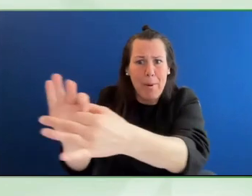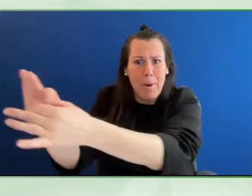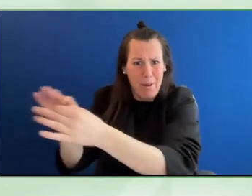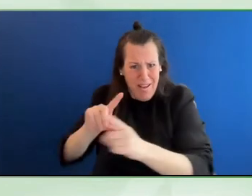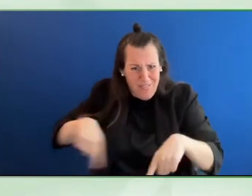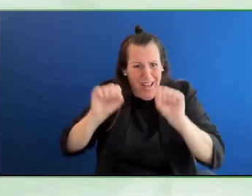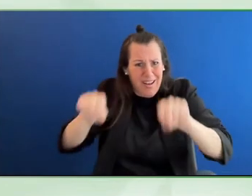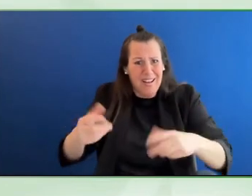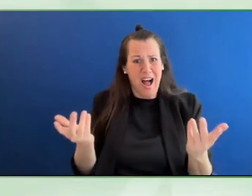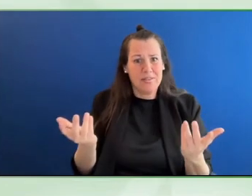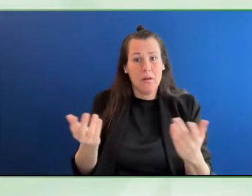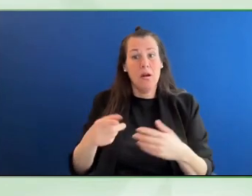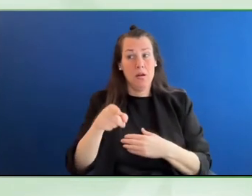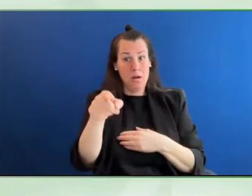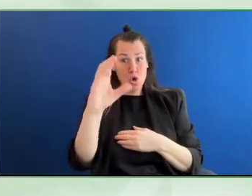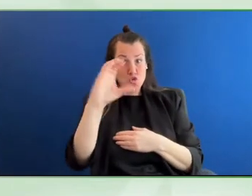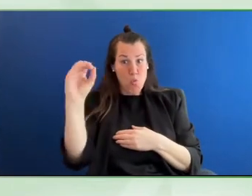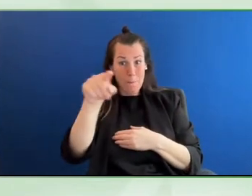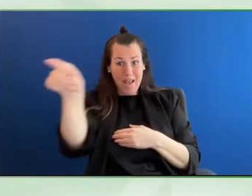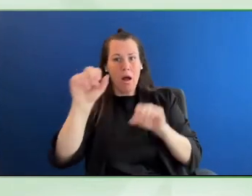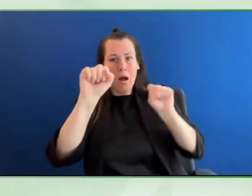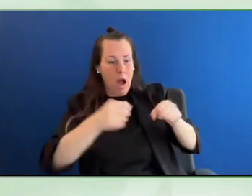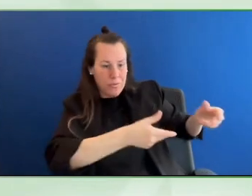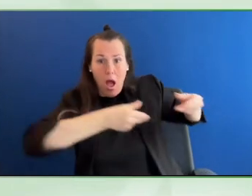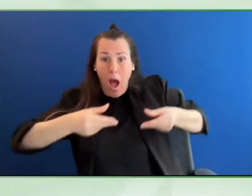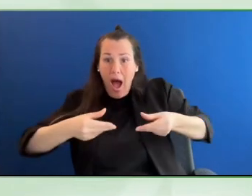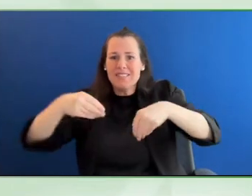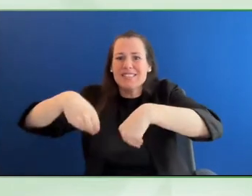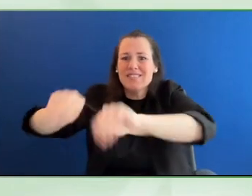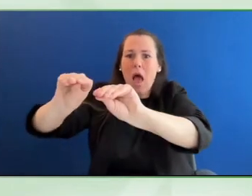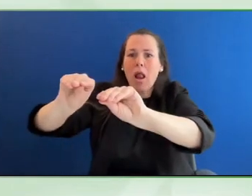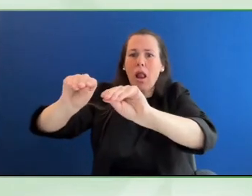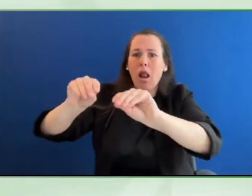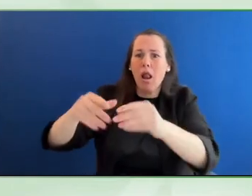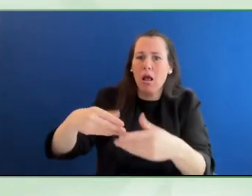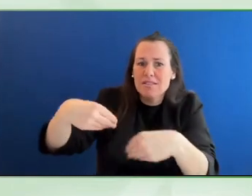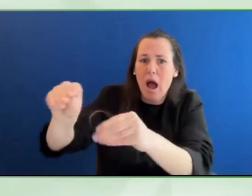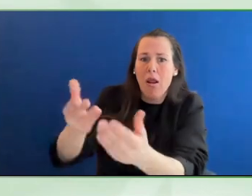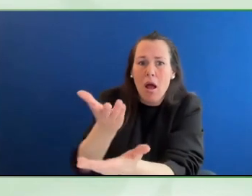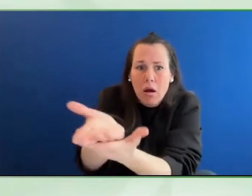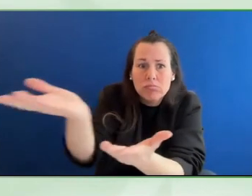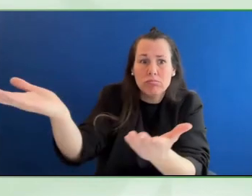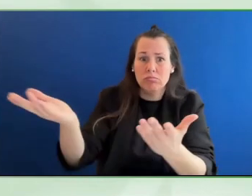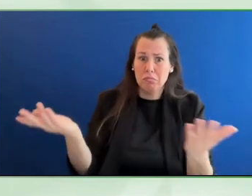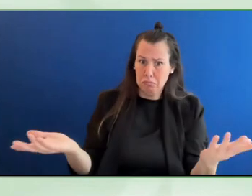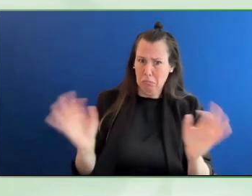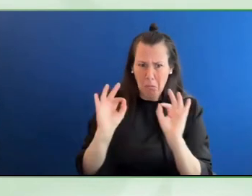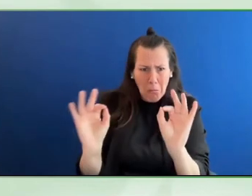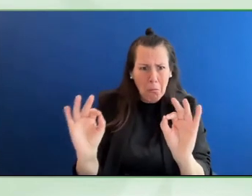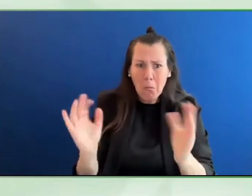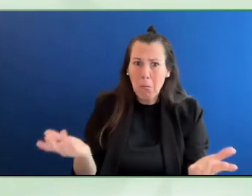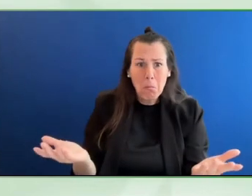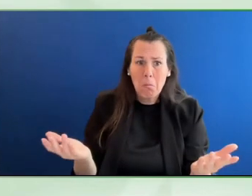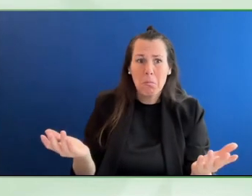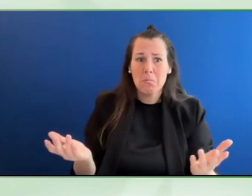AT that they could try with the kids, so that now, instead of, you know, trying the two or three they have access to, they would have access